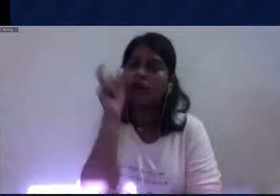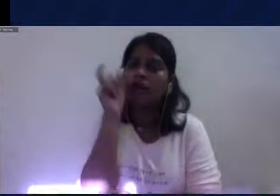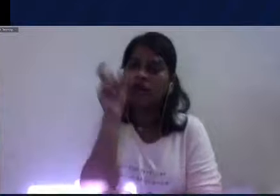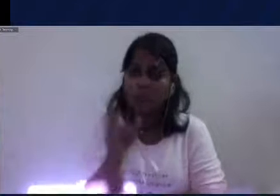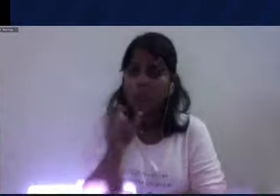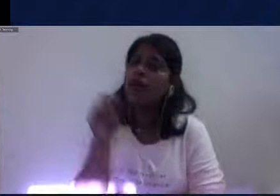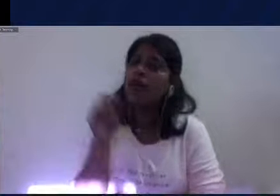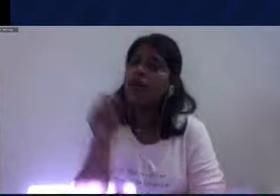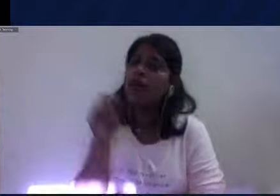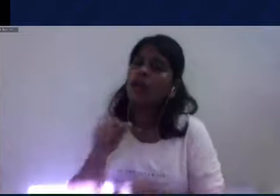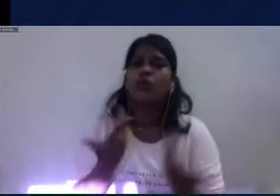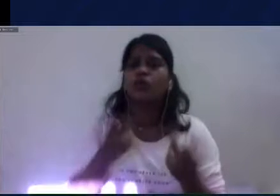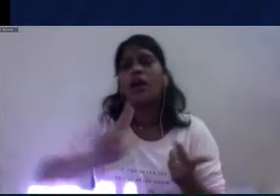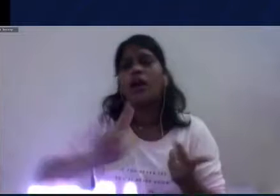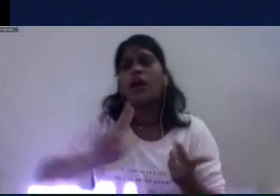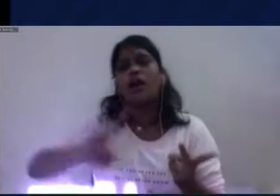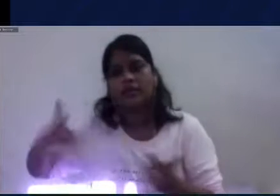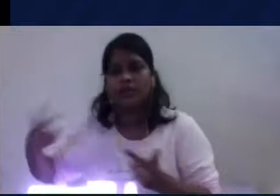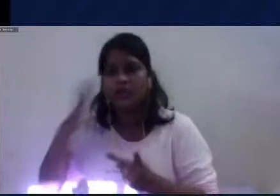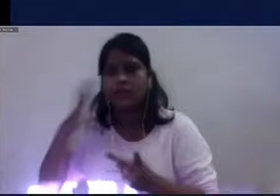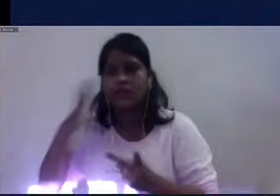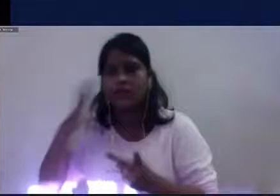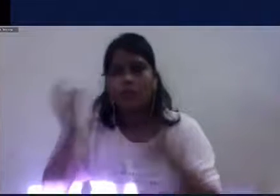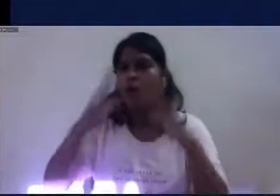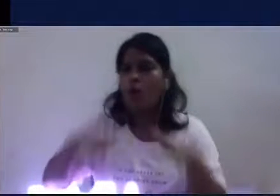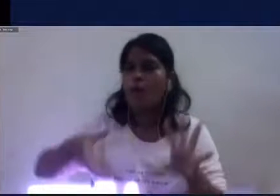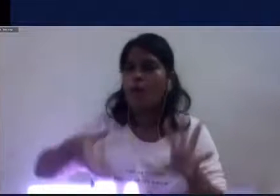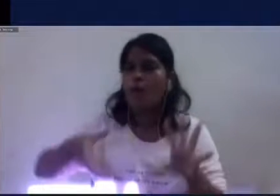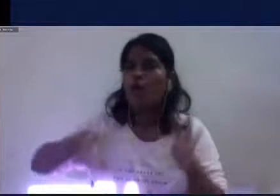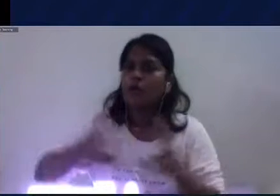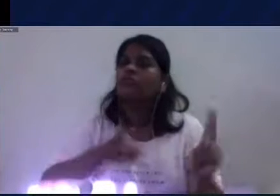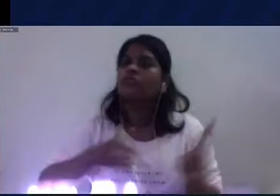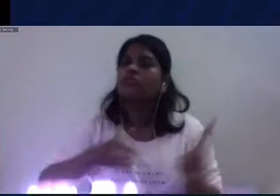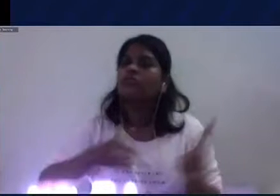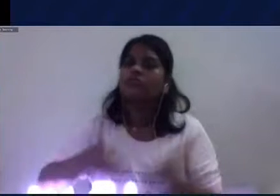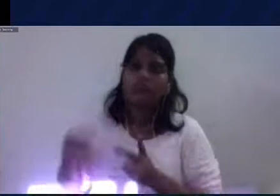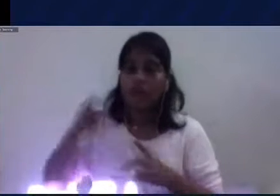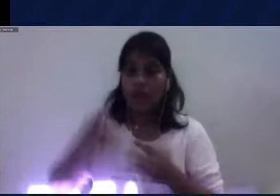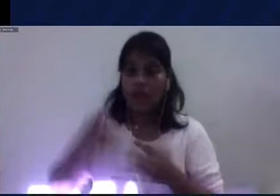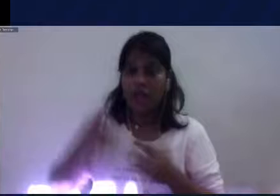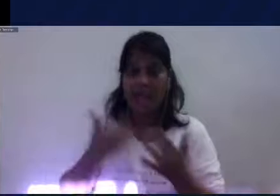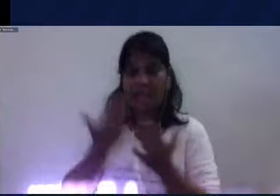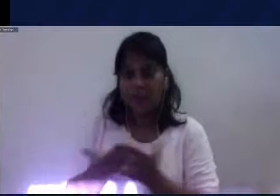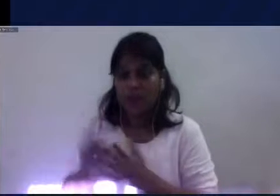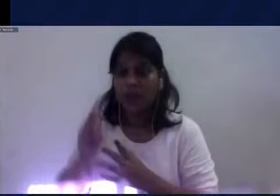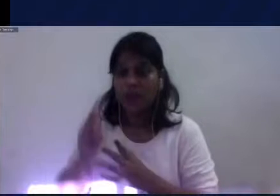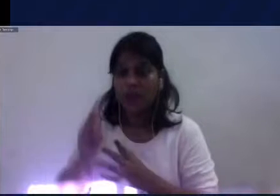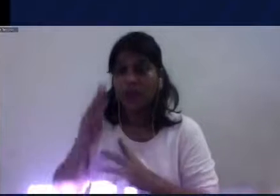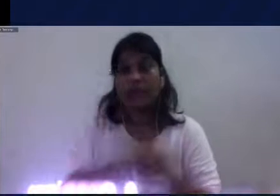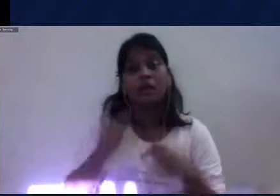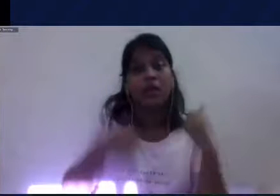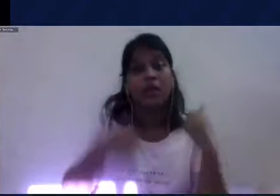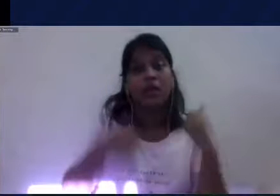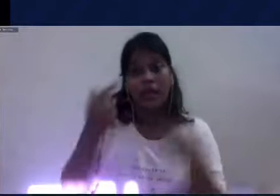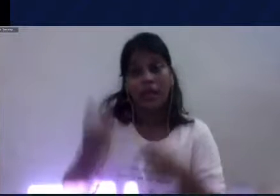but they got into the smart home automation business as well. And they were acquired 3 years later